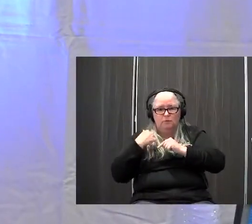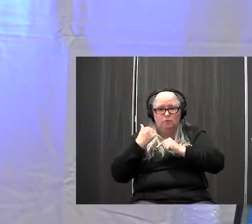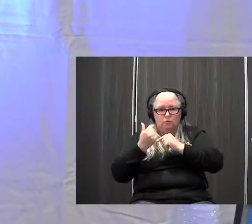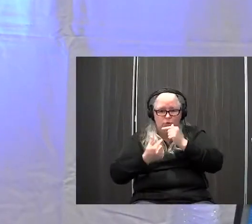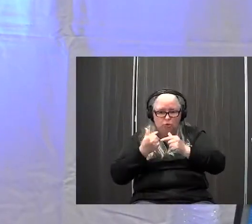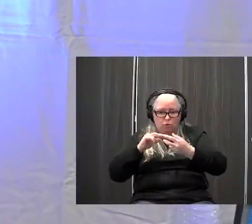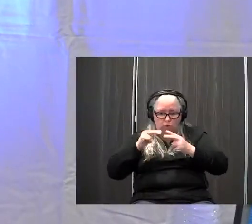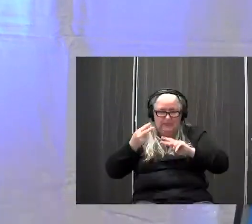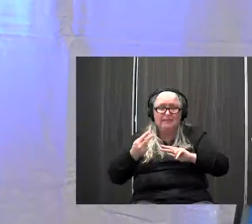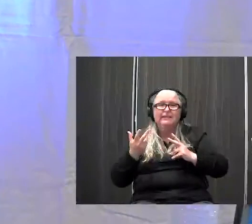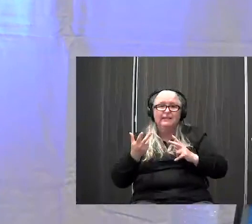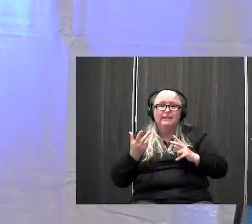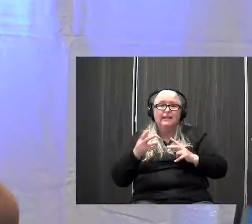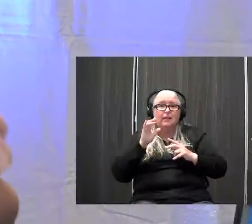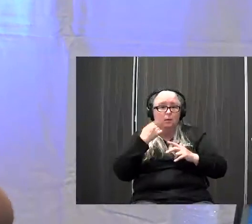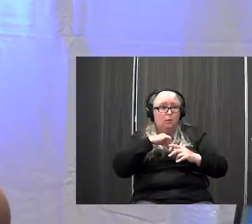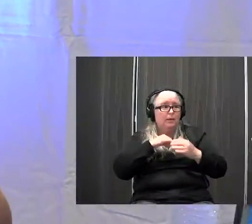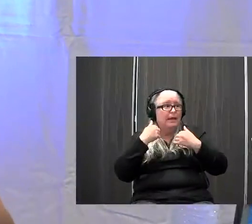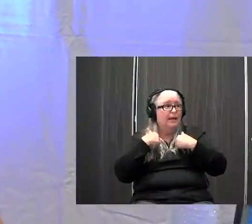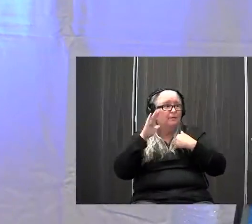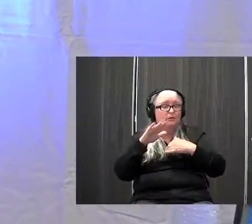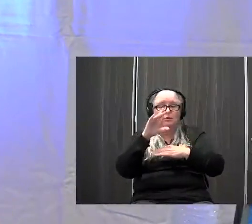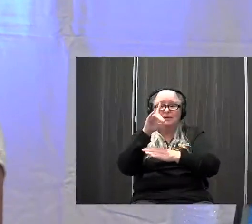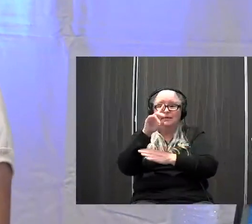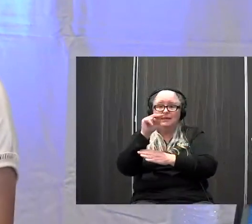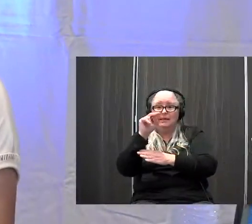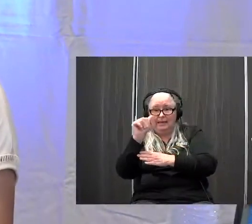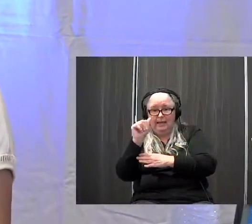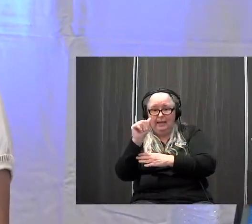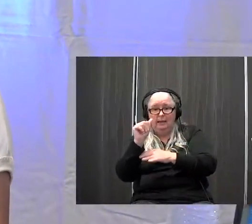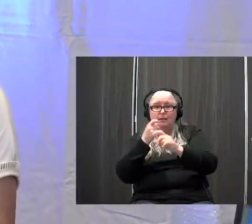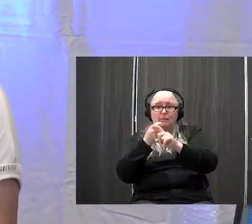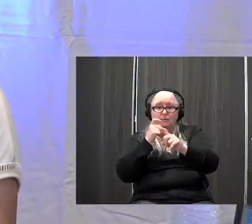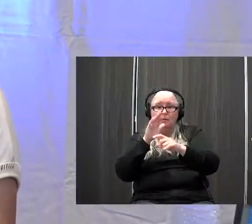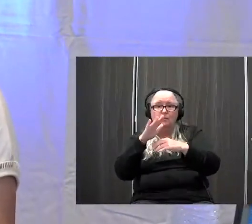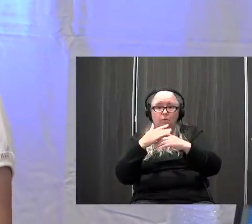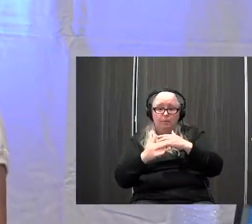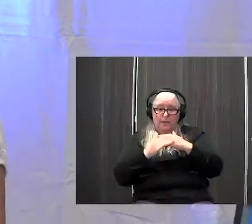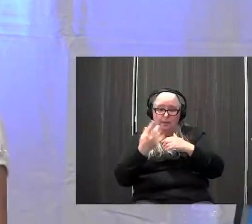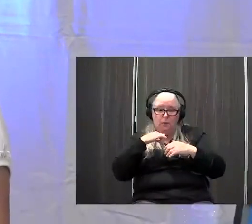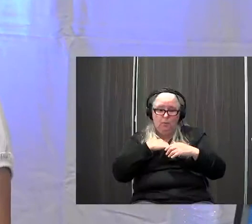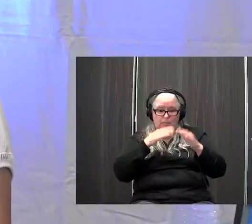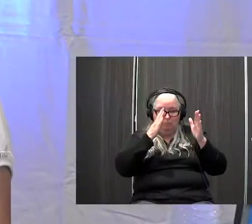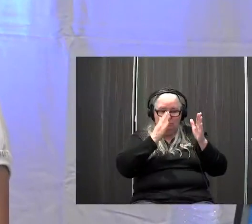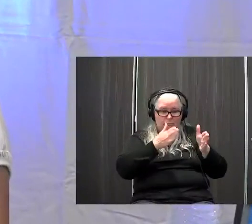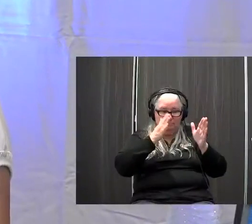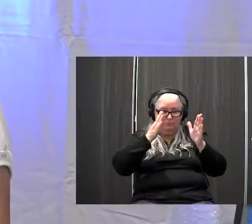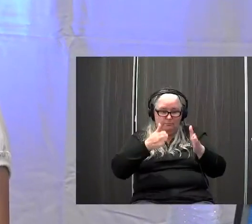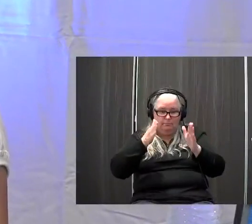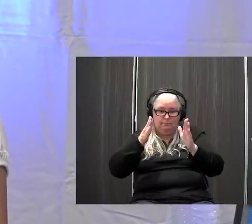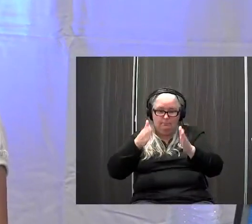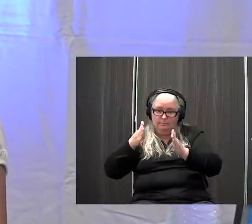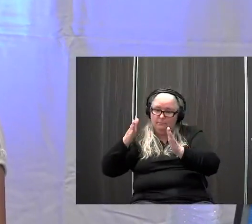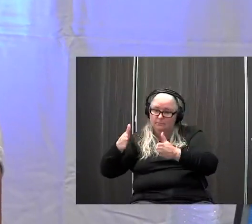a child's DNA, we take their instruction manual that we get from their blood, and we literally spell it out. And so the way